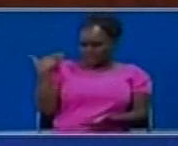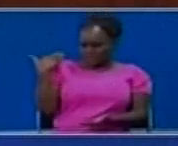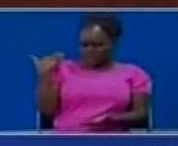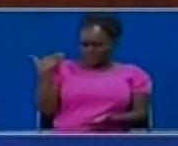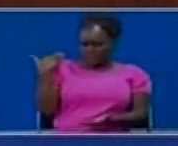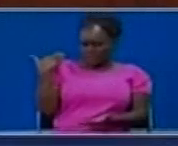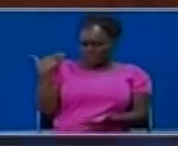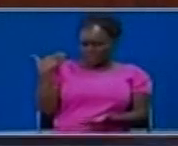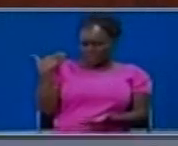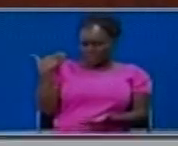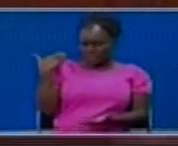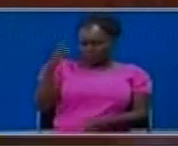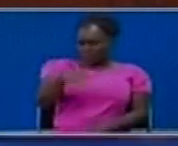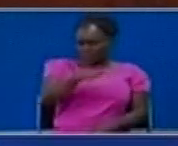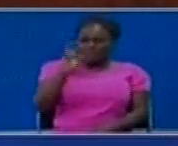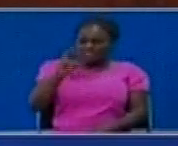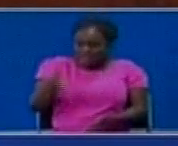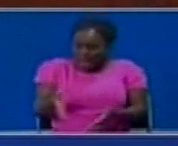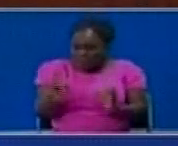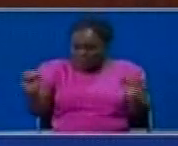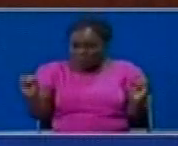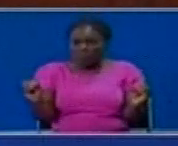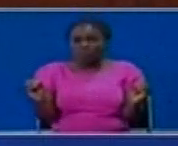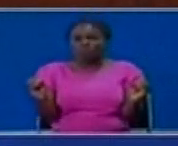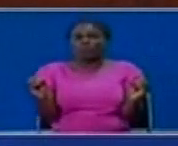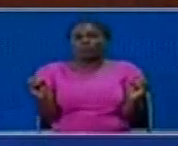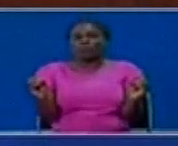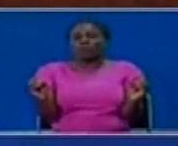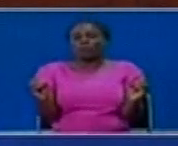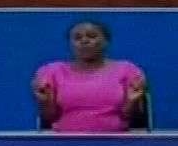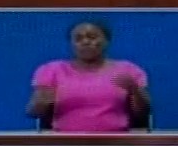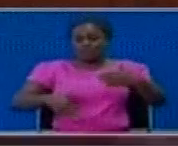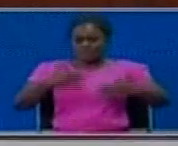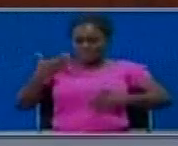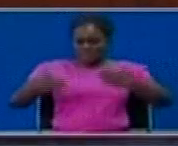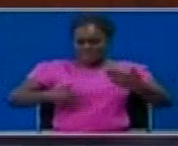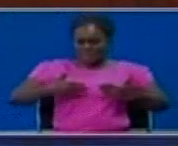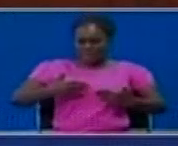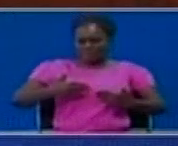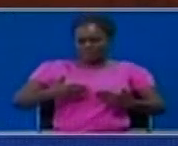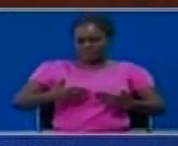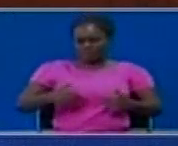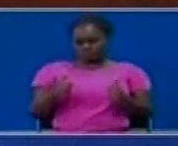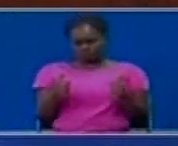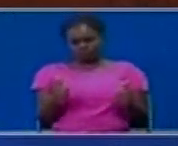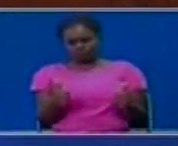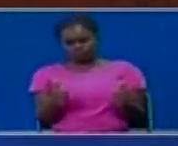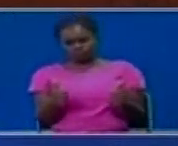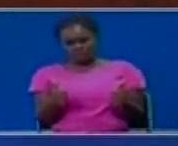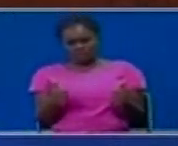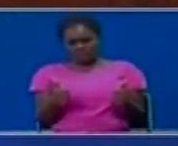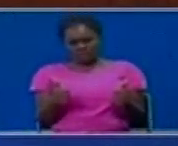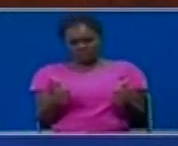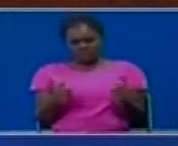lower house are not going to be seen in this house. That we are going to conduct ourselves in a lot of decorum. We are going to be, in